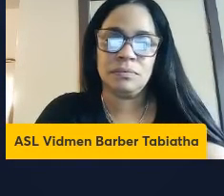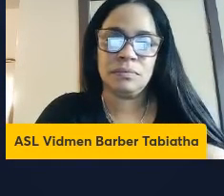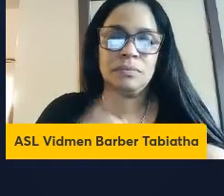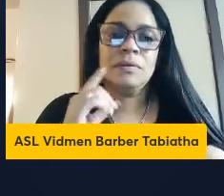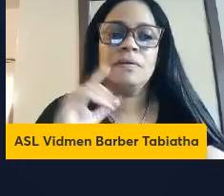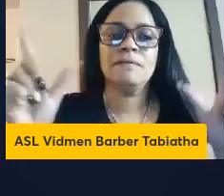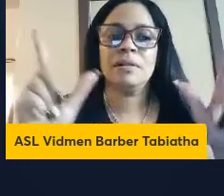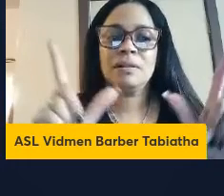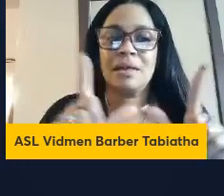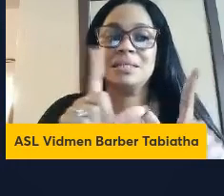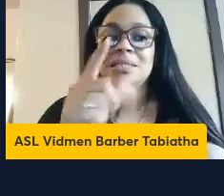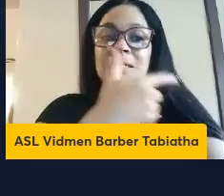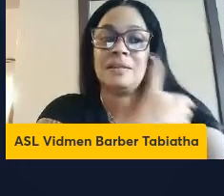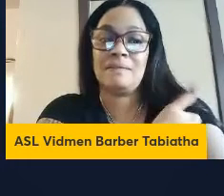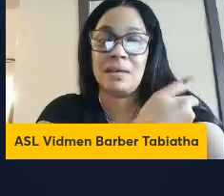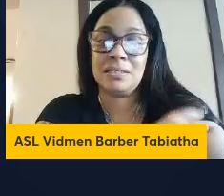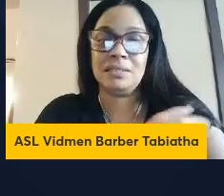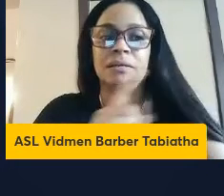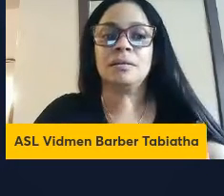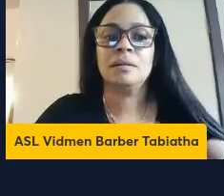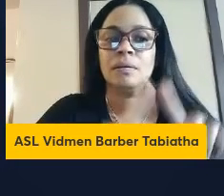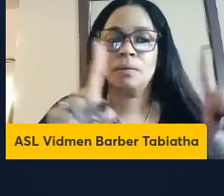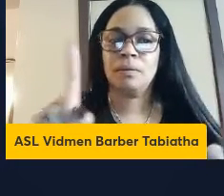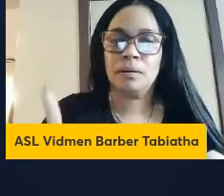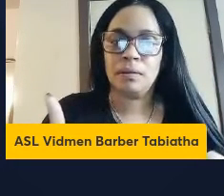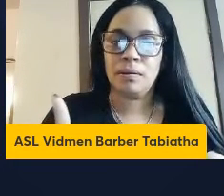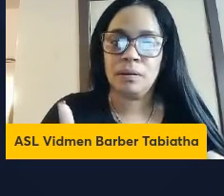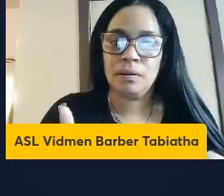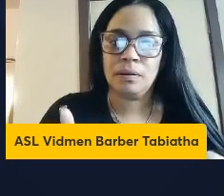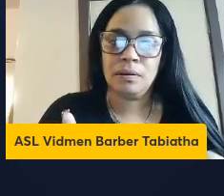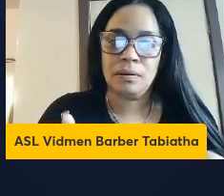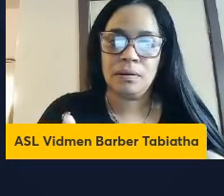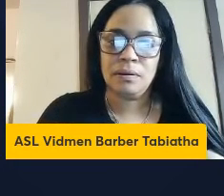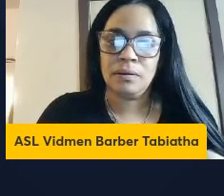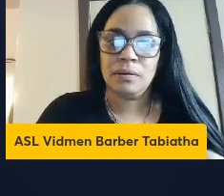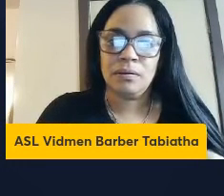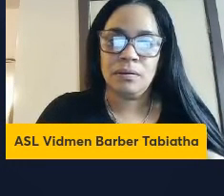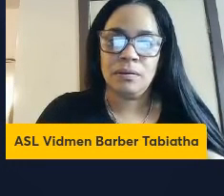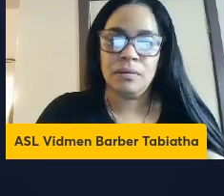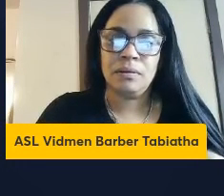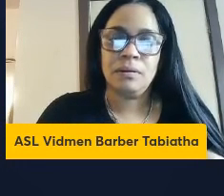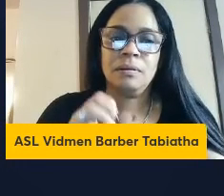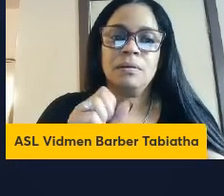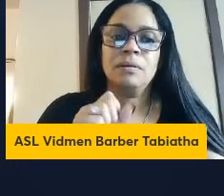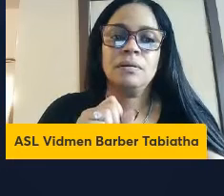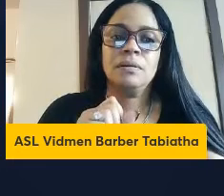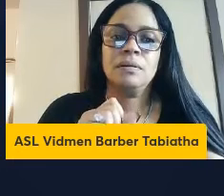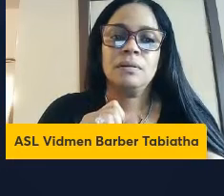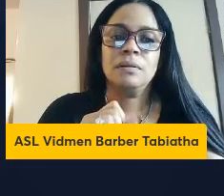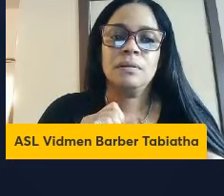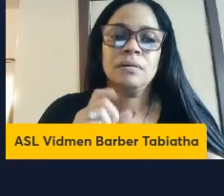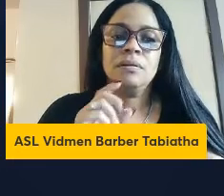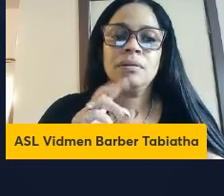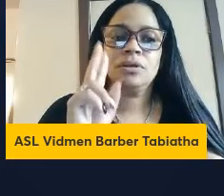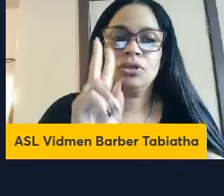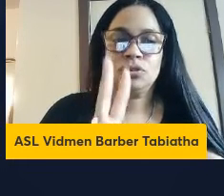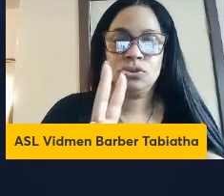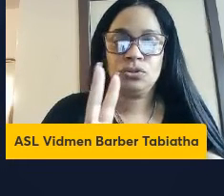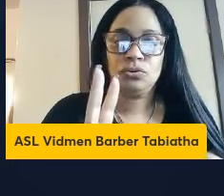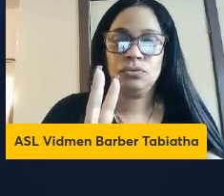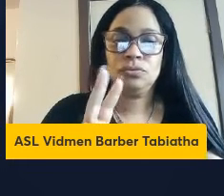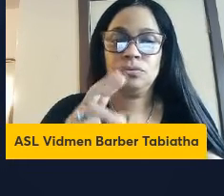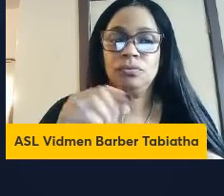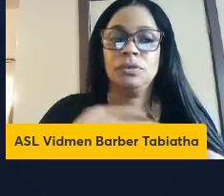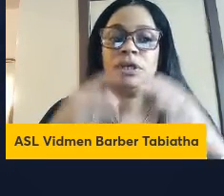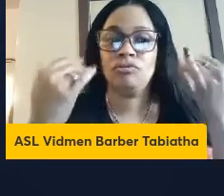licensed vaccine or therapeutics for management of Lassa fever cases. However, there are two vaccines that are currently